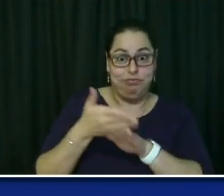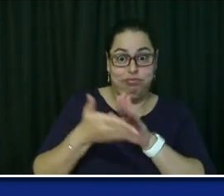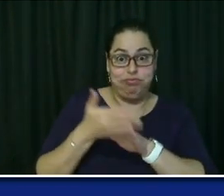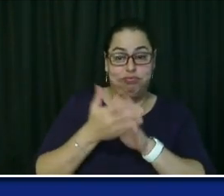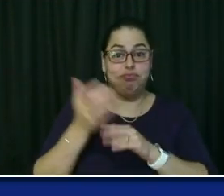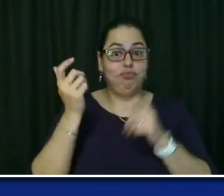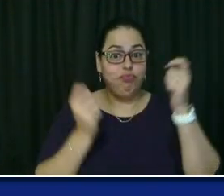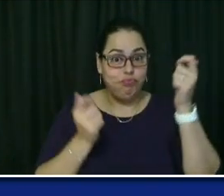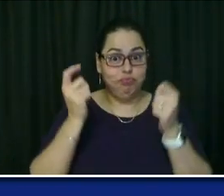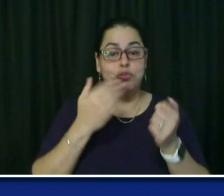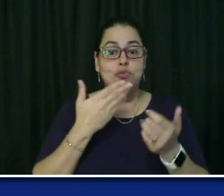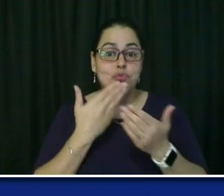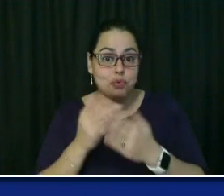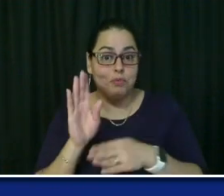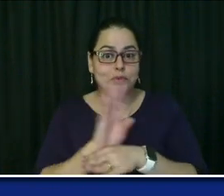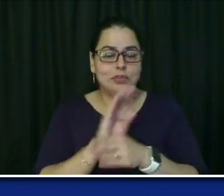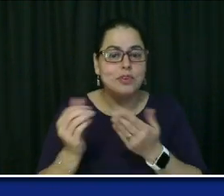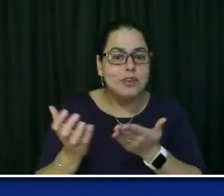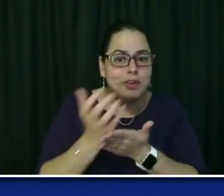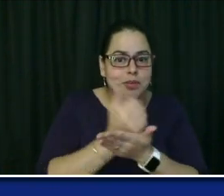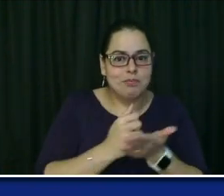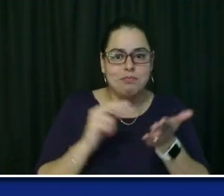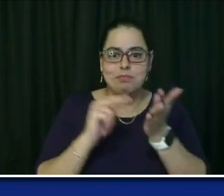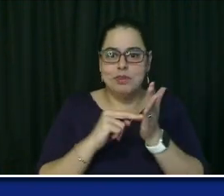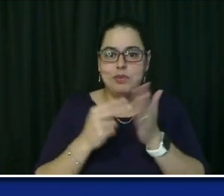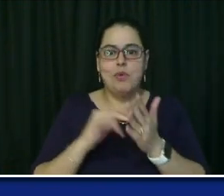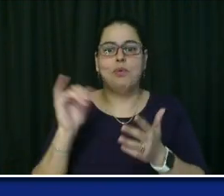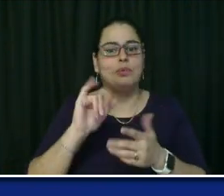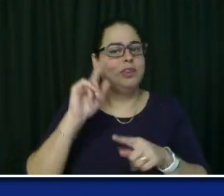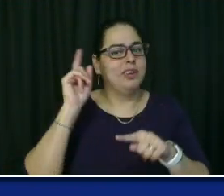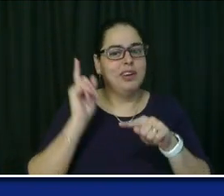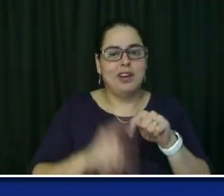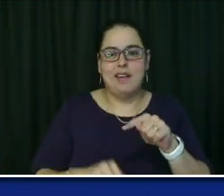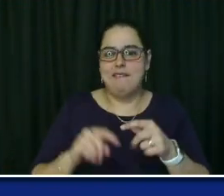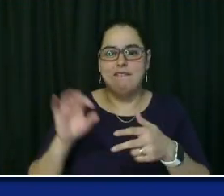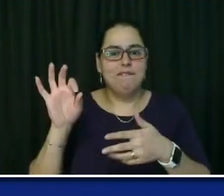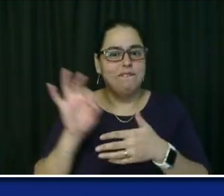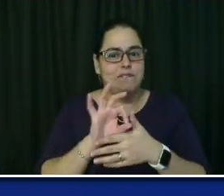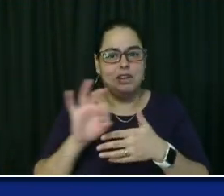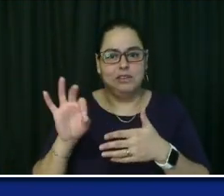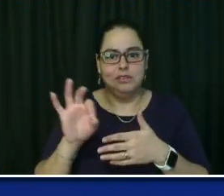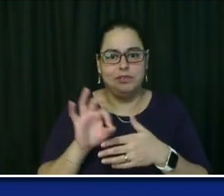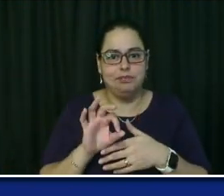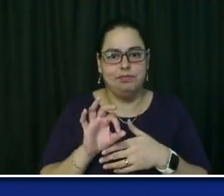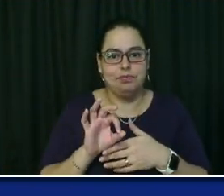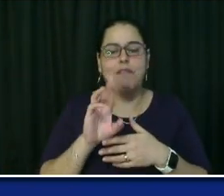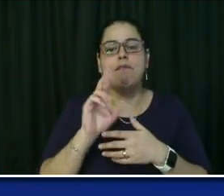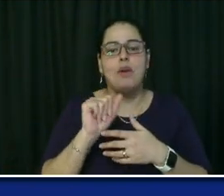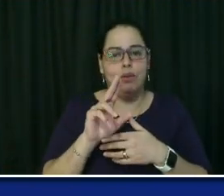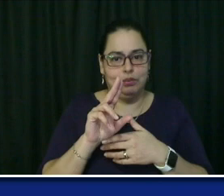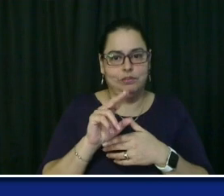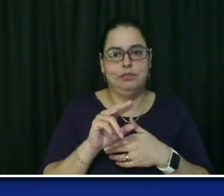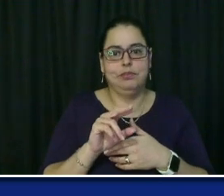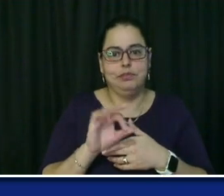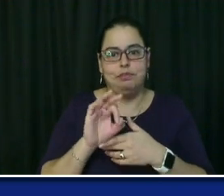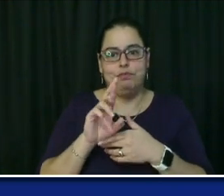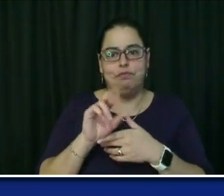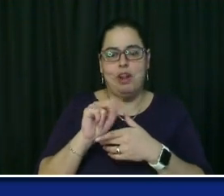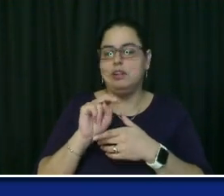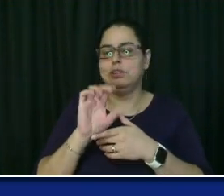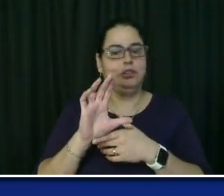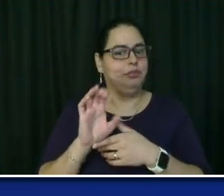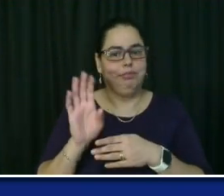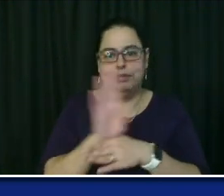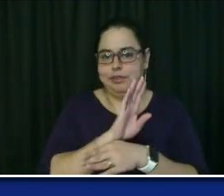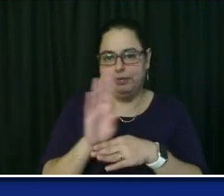chain, that they are a local-based business. And if they can do those things and assert accurately that they have been suffering through this, then they're eligible